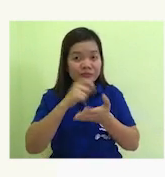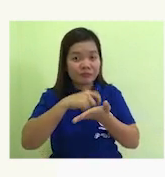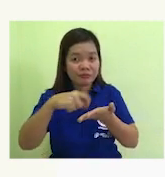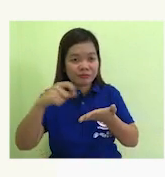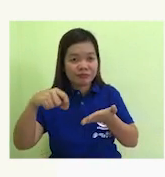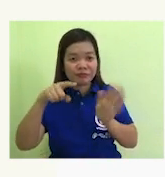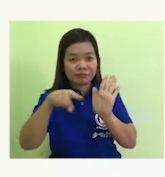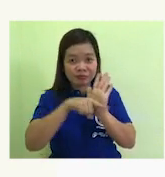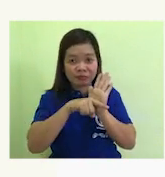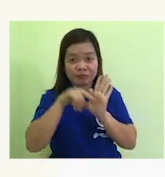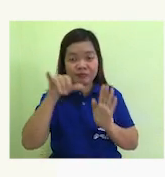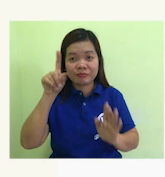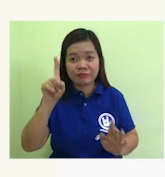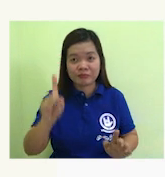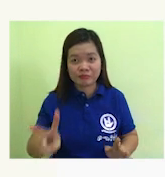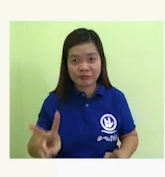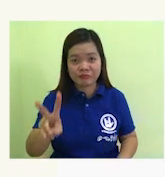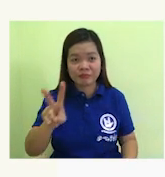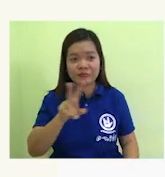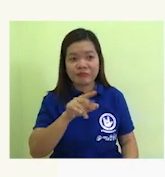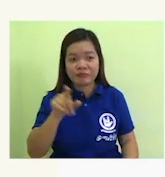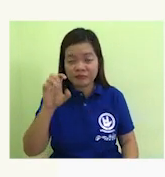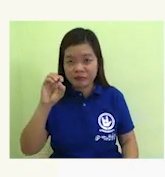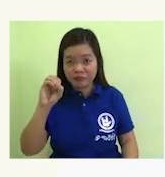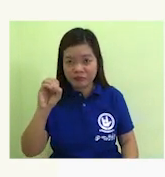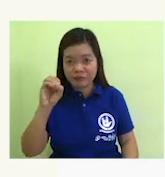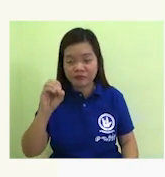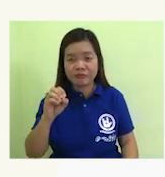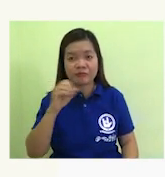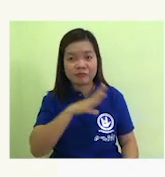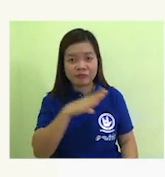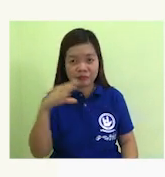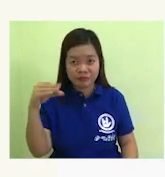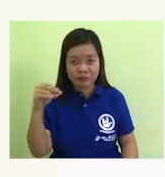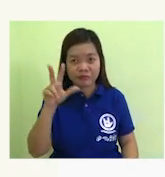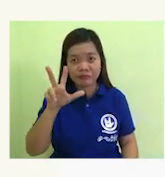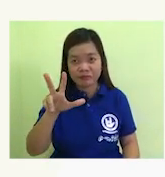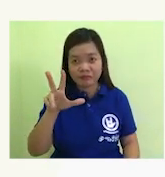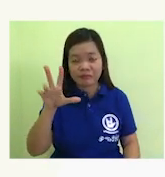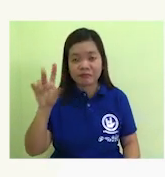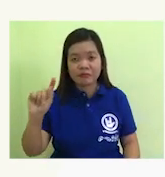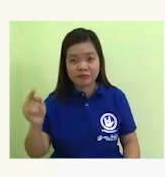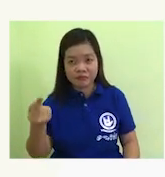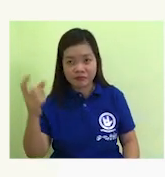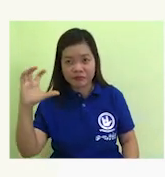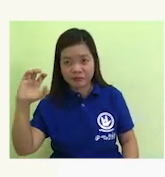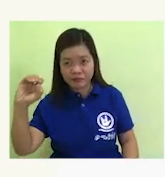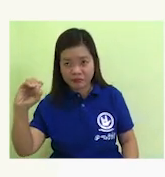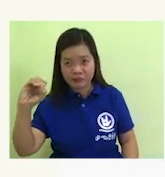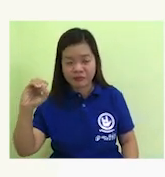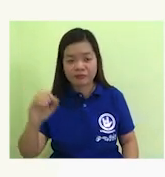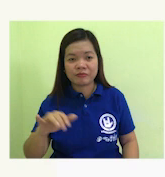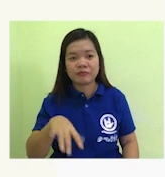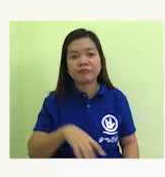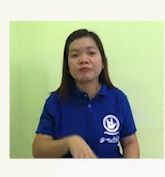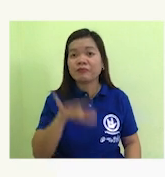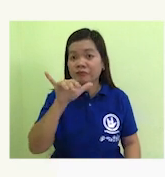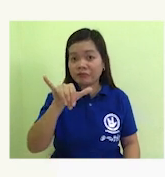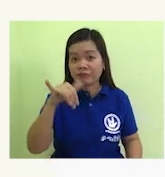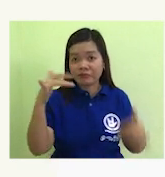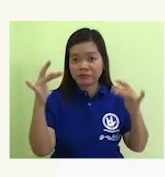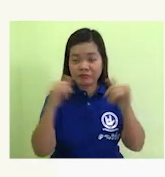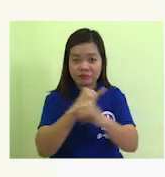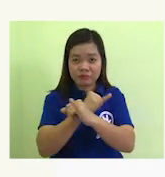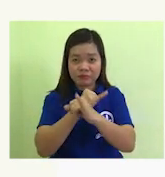as negative 1/2 0 and 3 0. And the